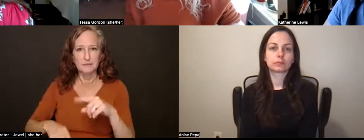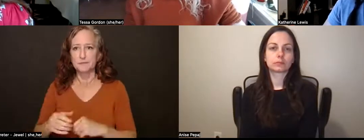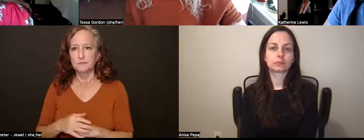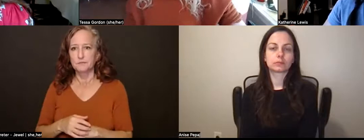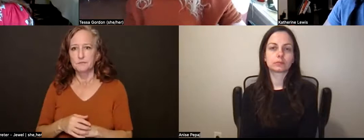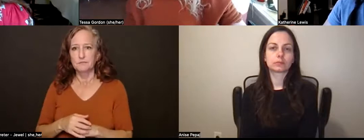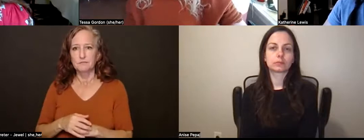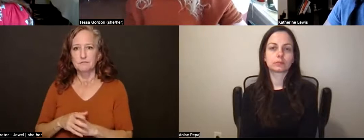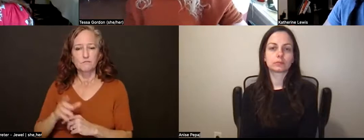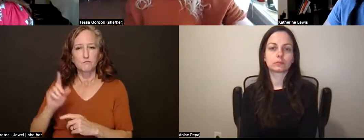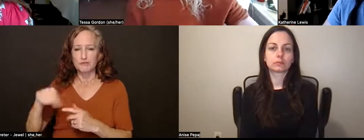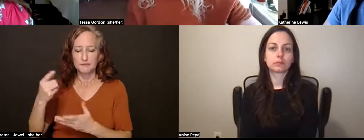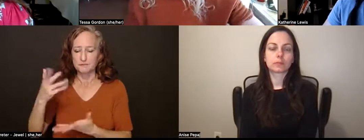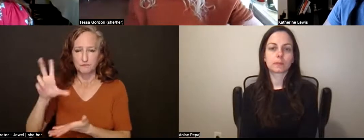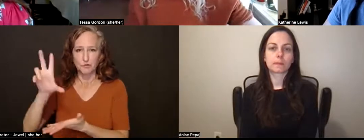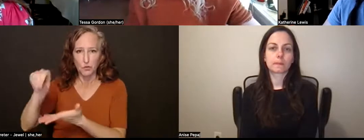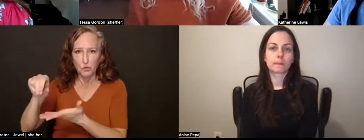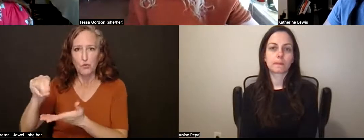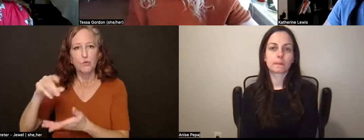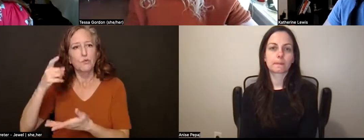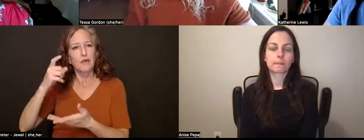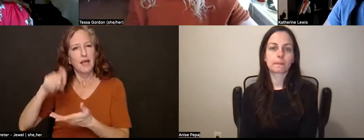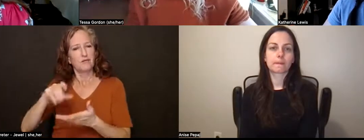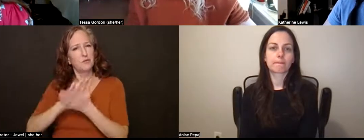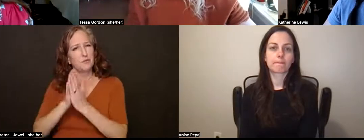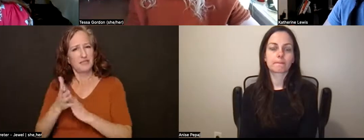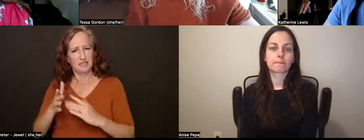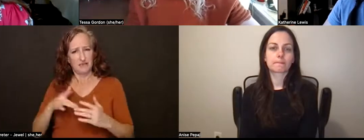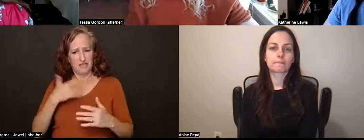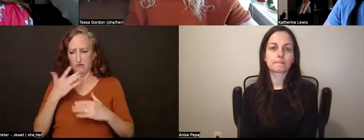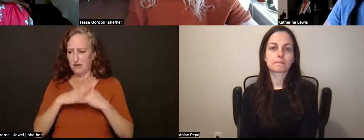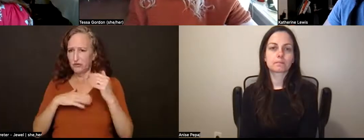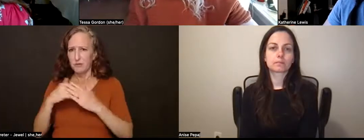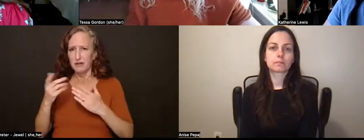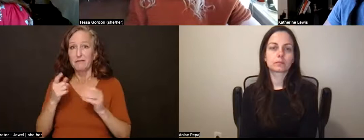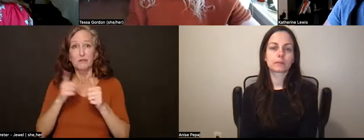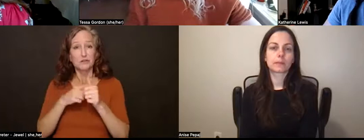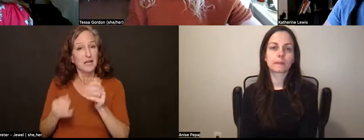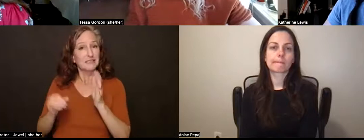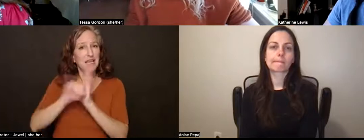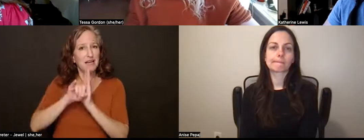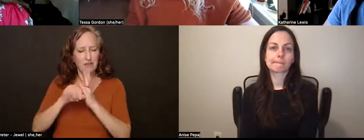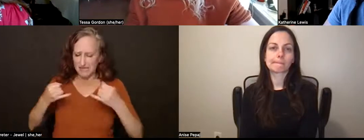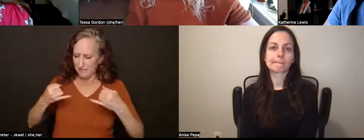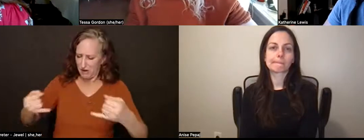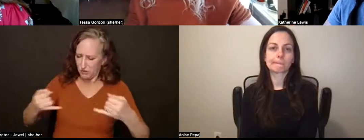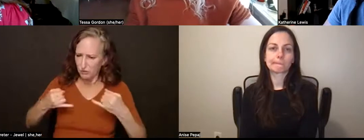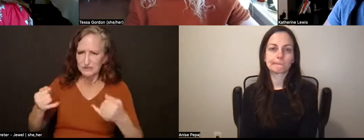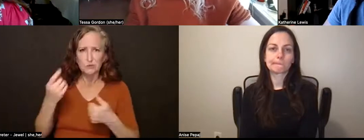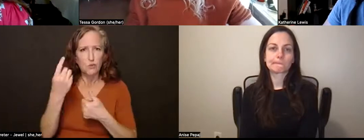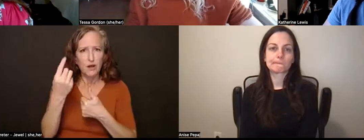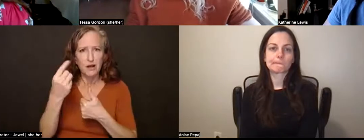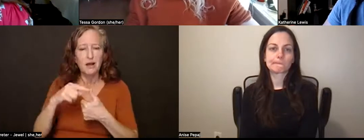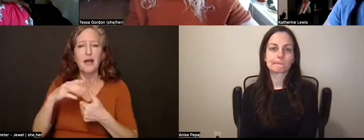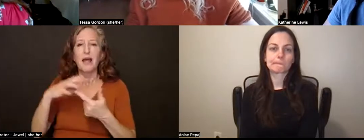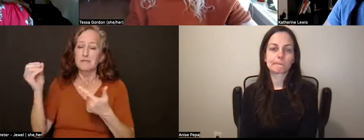to put a stop on it. And so we have to become very comfortable with identifying first what our boundaries are, and